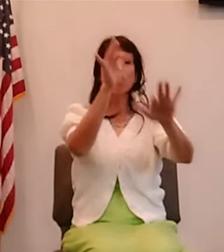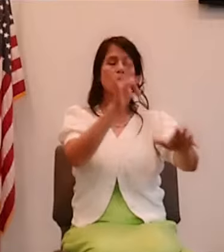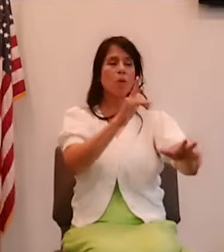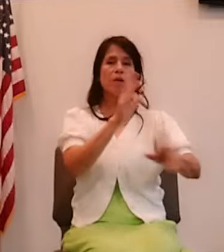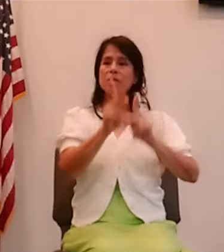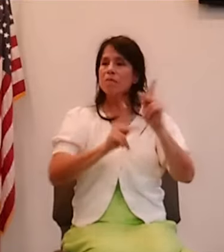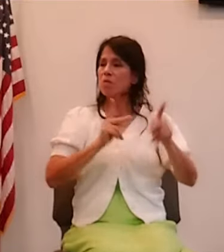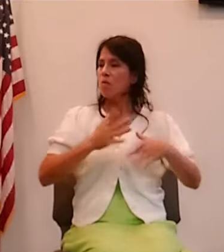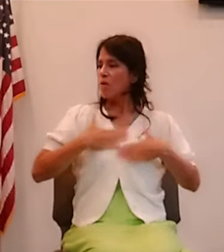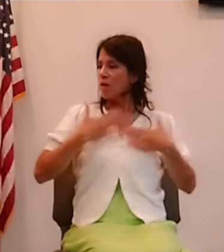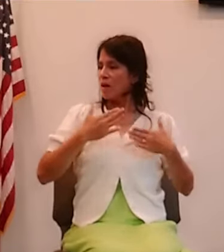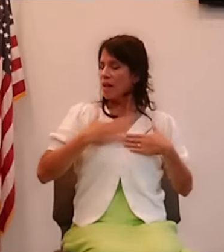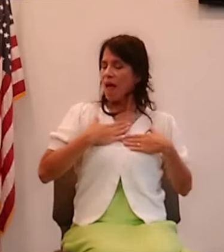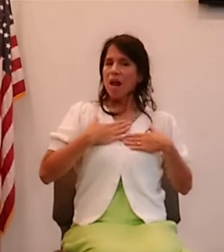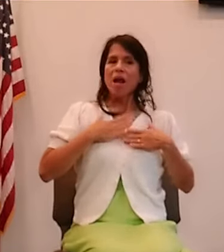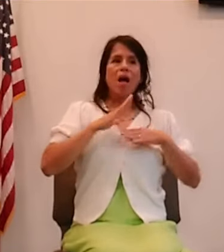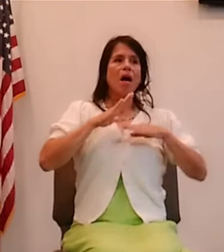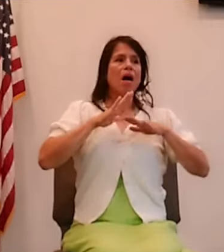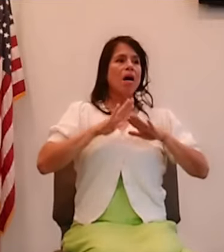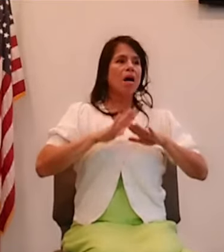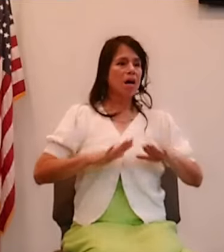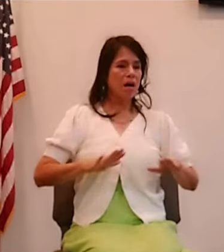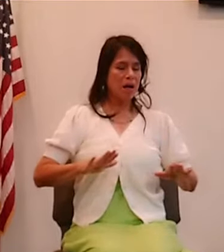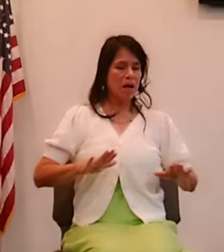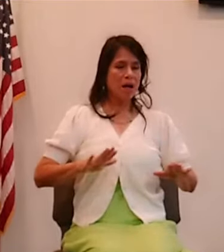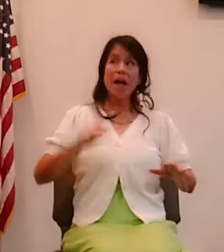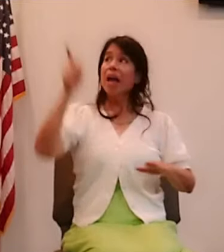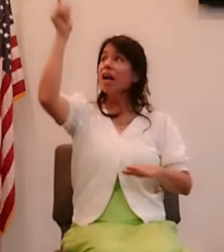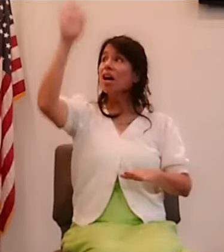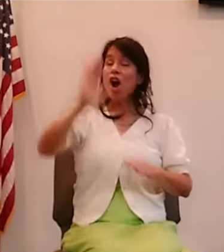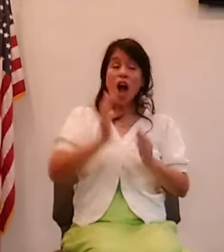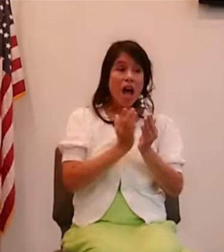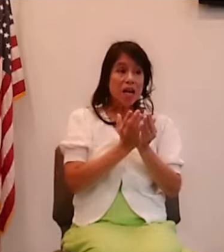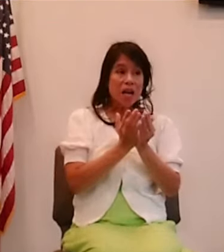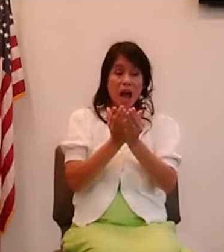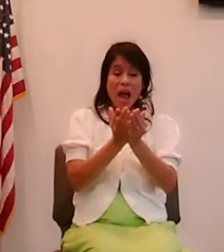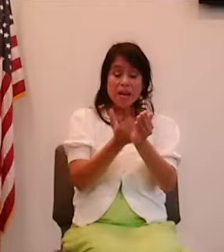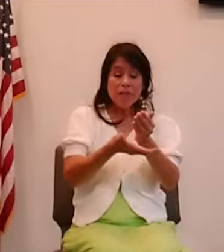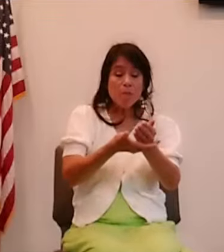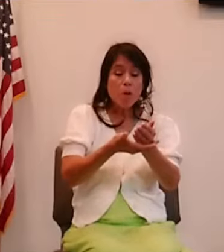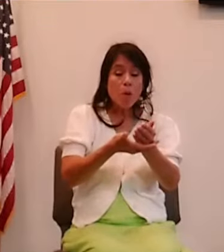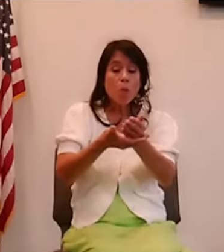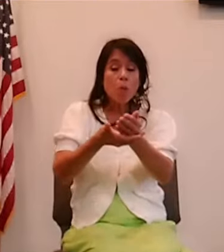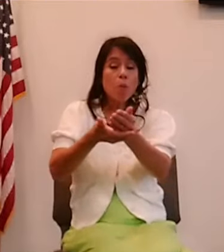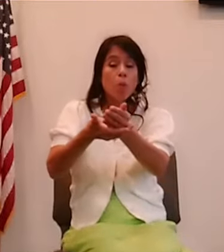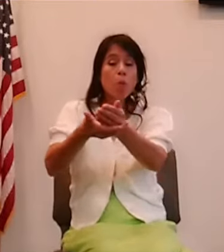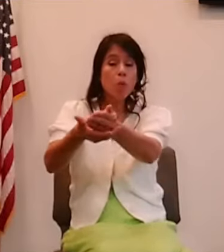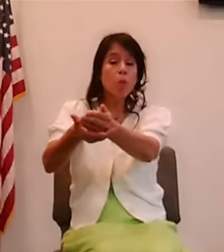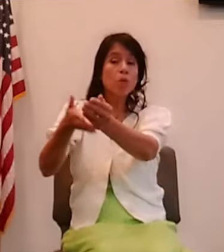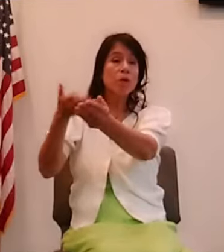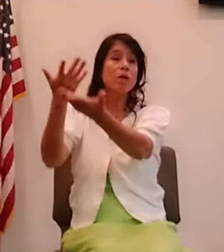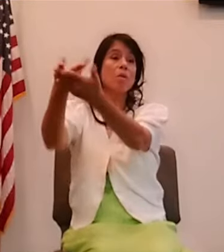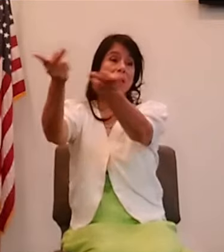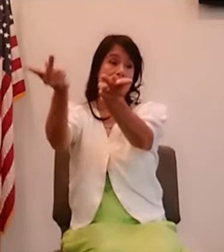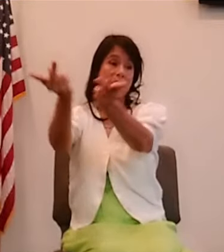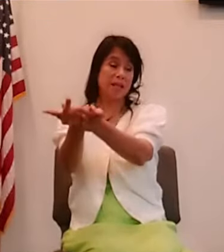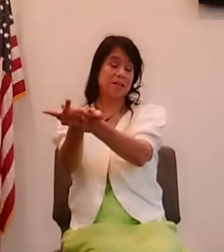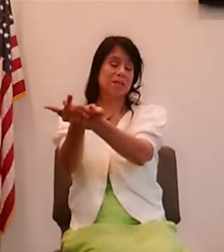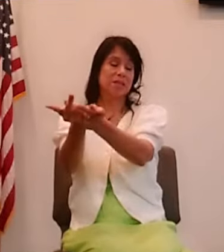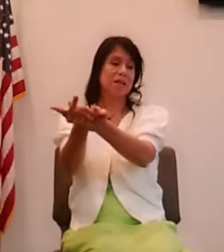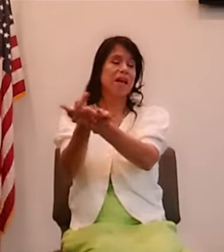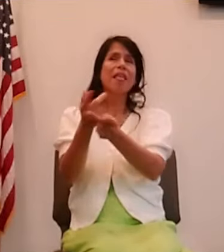he guided them to their desired haven. Let them give thanks to the Lord for his unfailing love and wonderful deeds